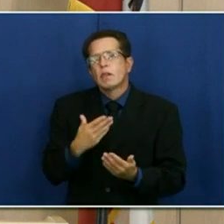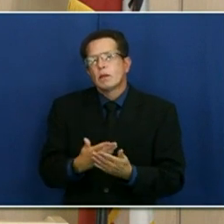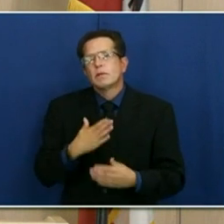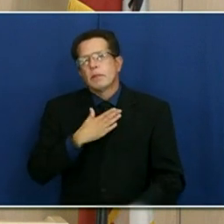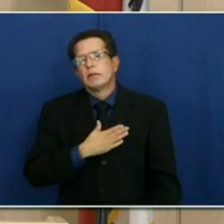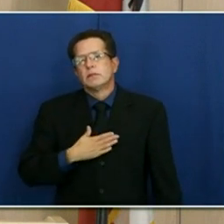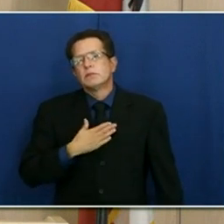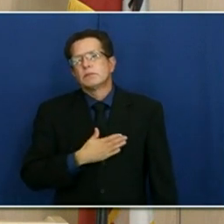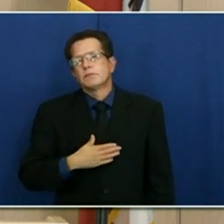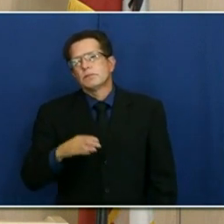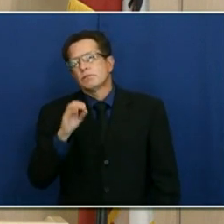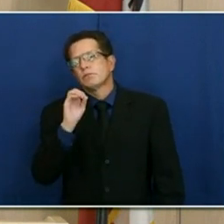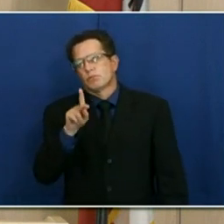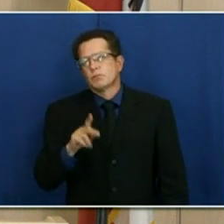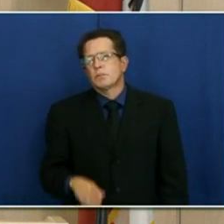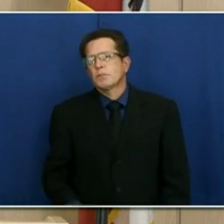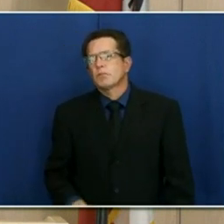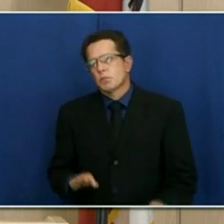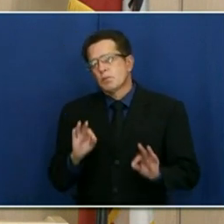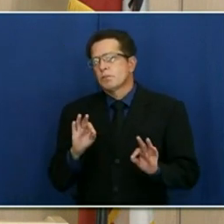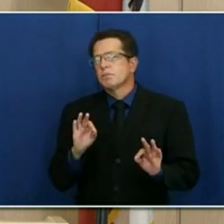Go to our next question. Thank you. Yes, thank you.